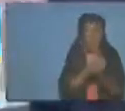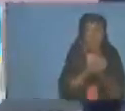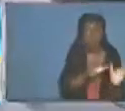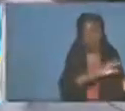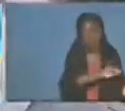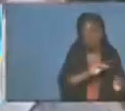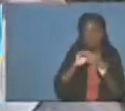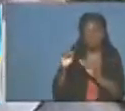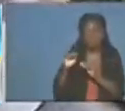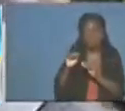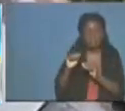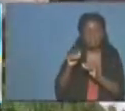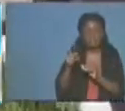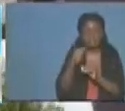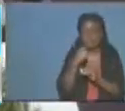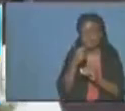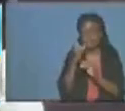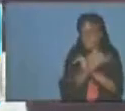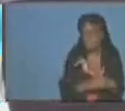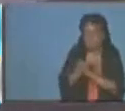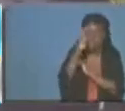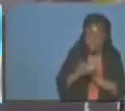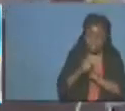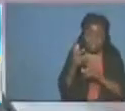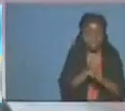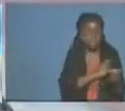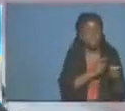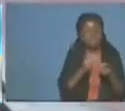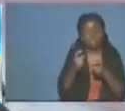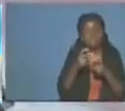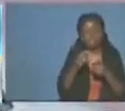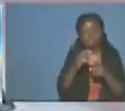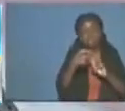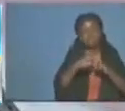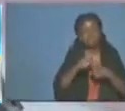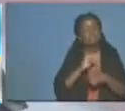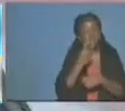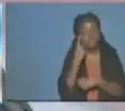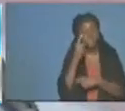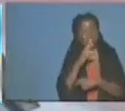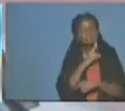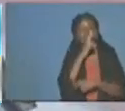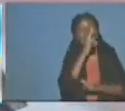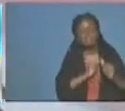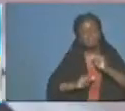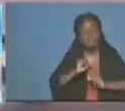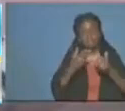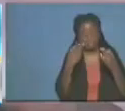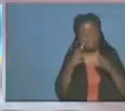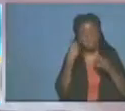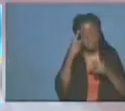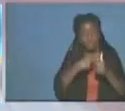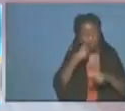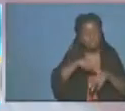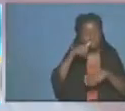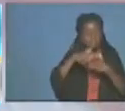for Abaco, noting that the country must take control of the problem. I see real action happening for the first time in a very long